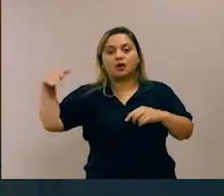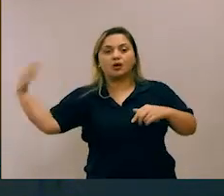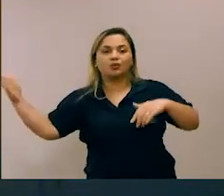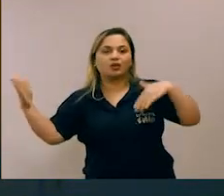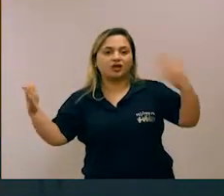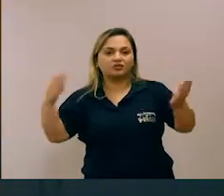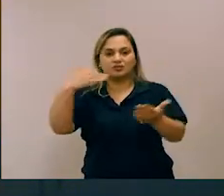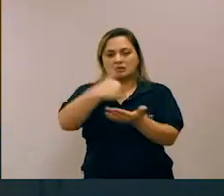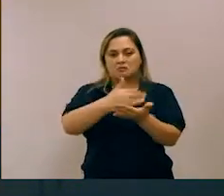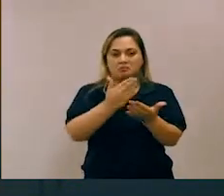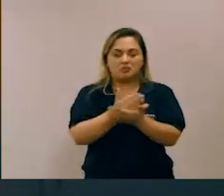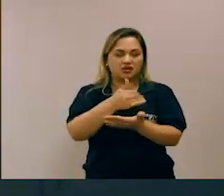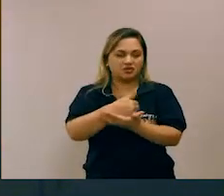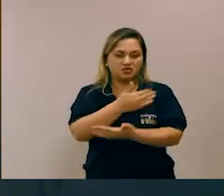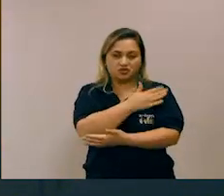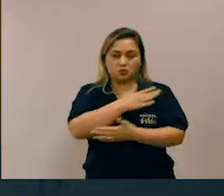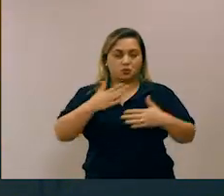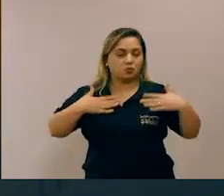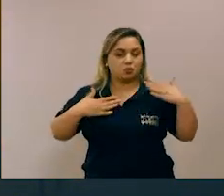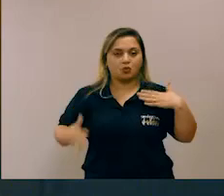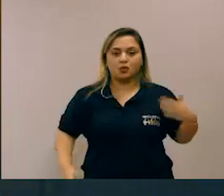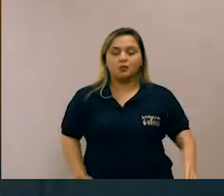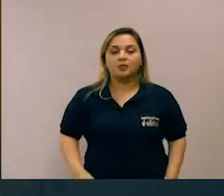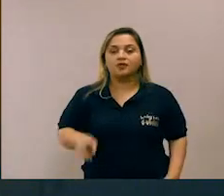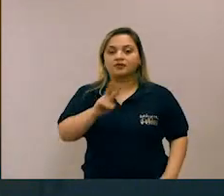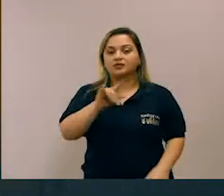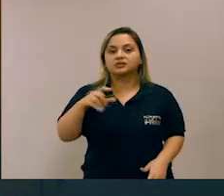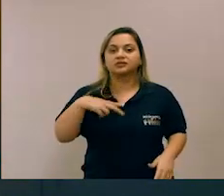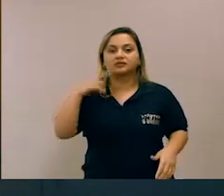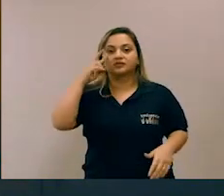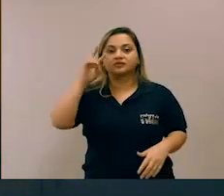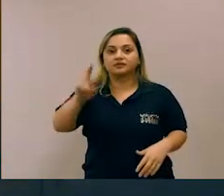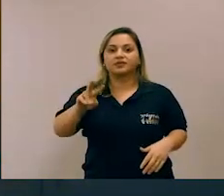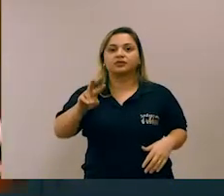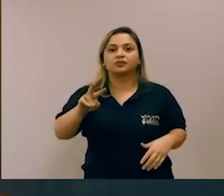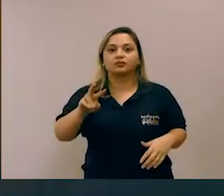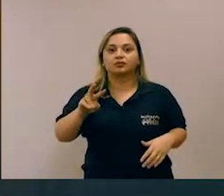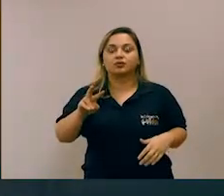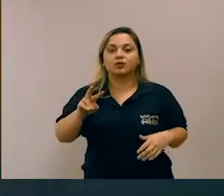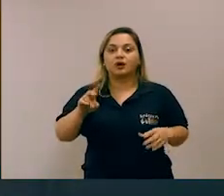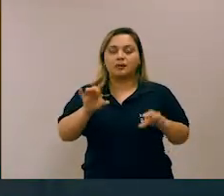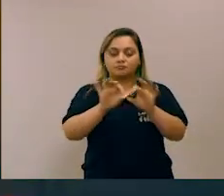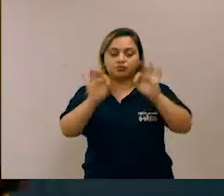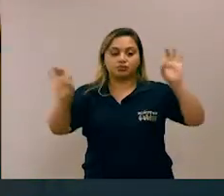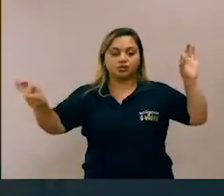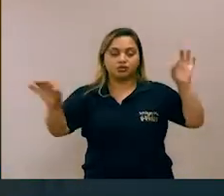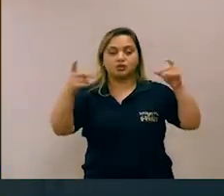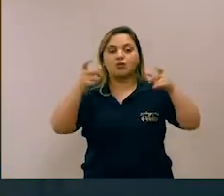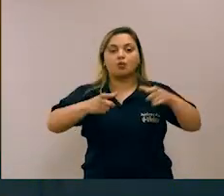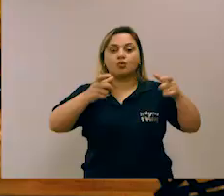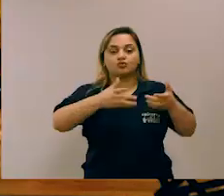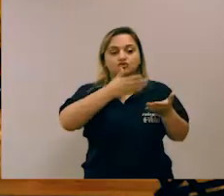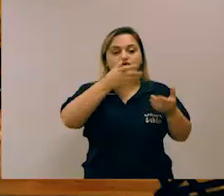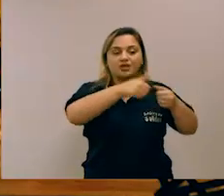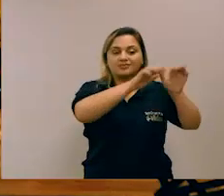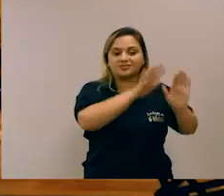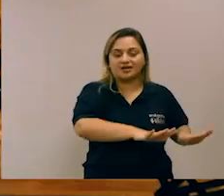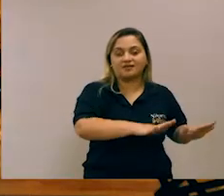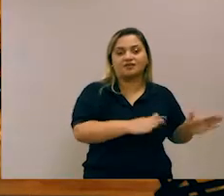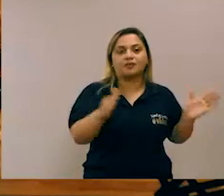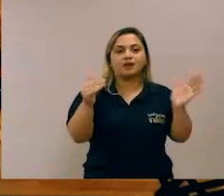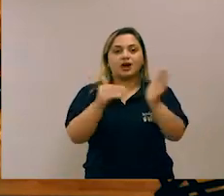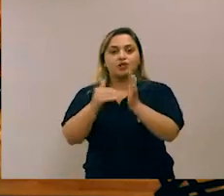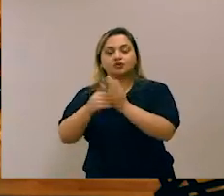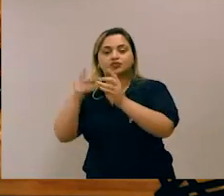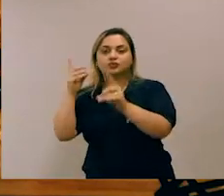who were next to them in fragments or body parts that would help